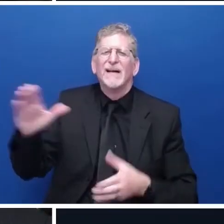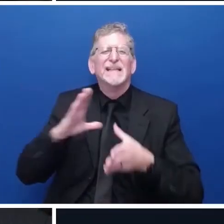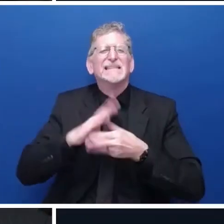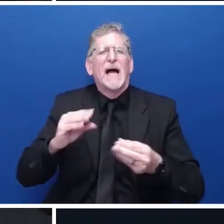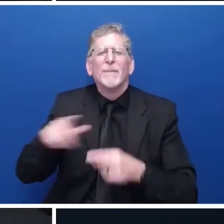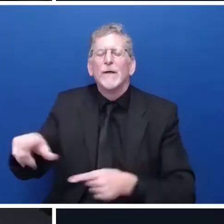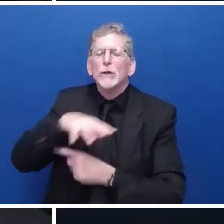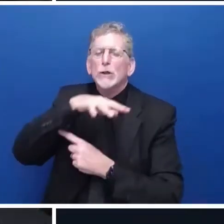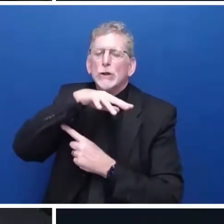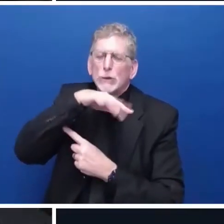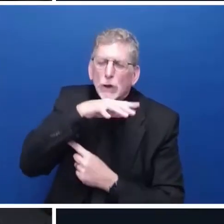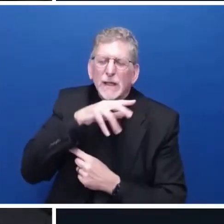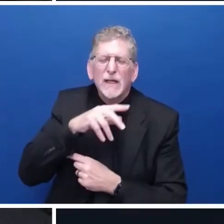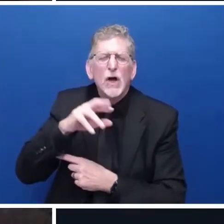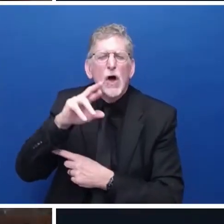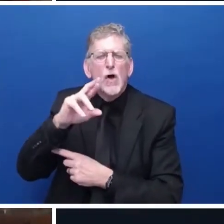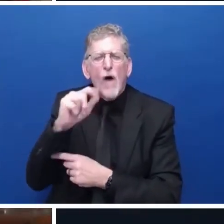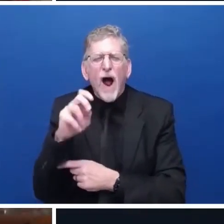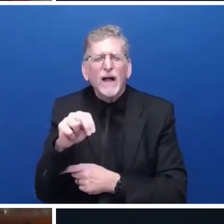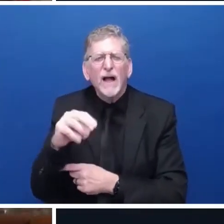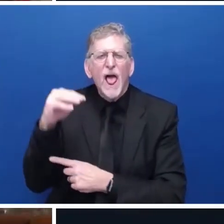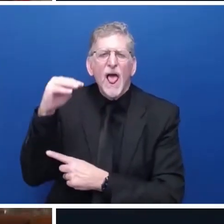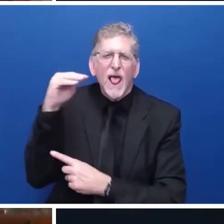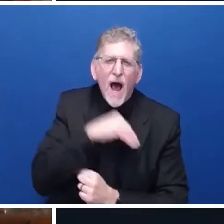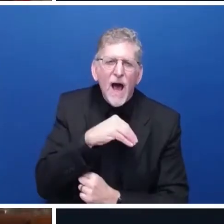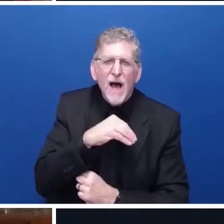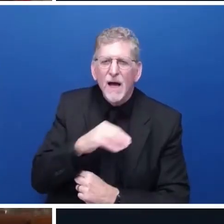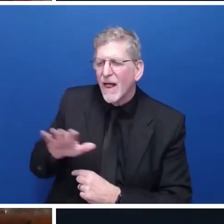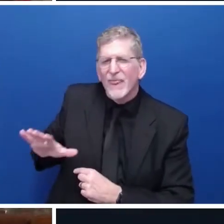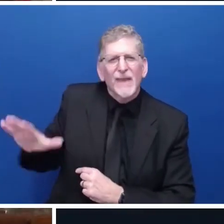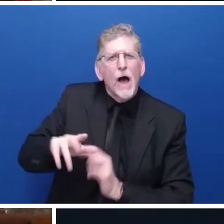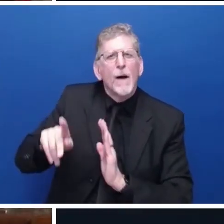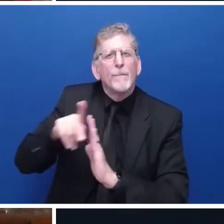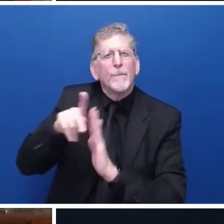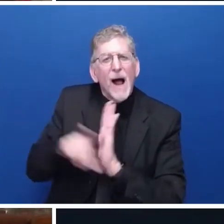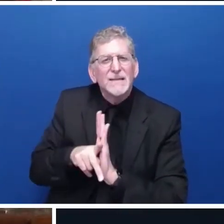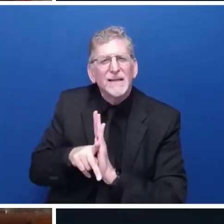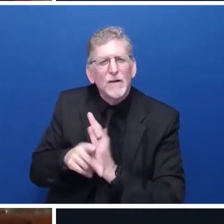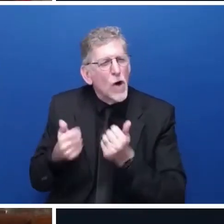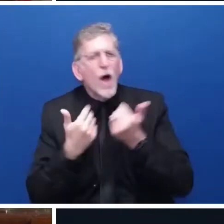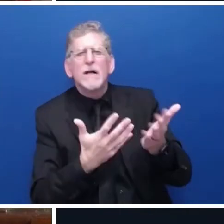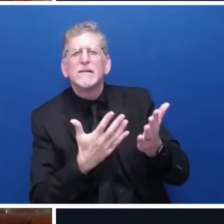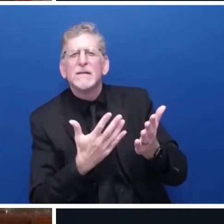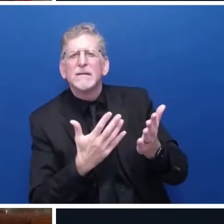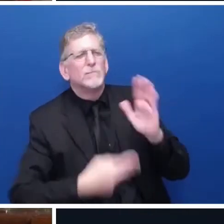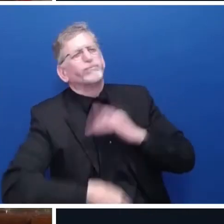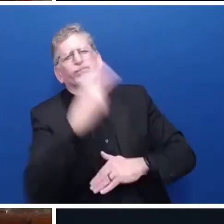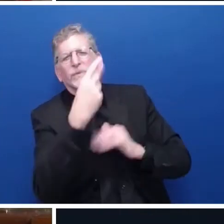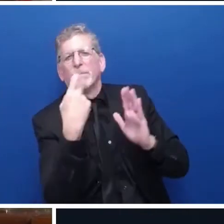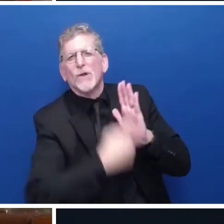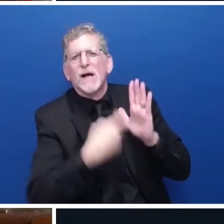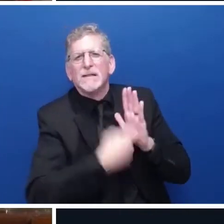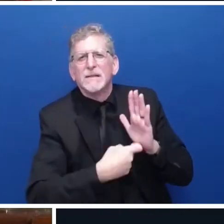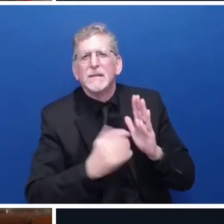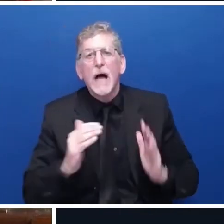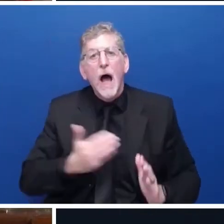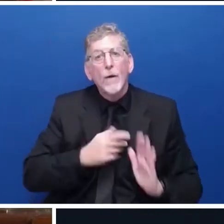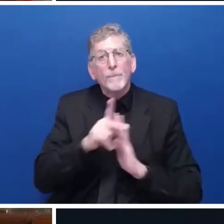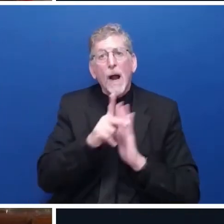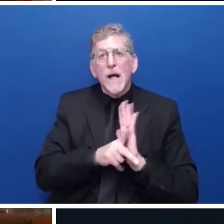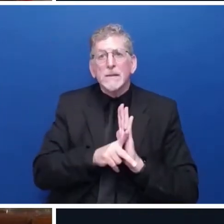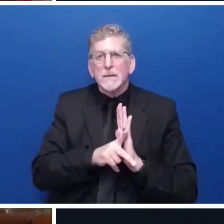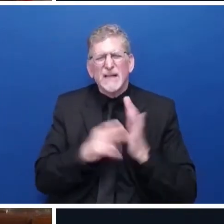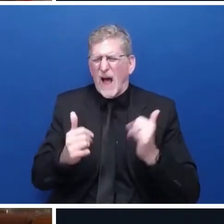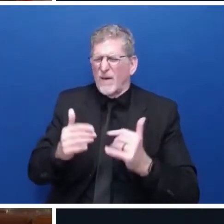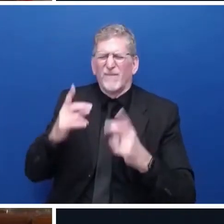policies created the high prices. Our policies are rapidly ending them. We are doing really well.